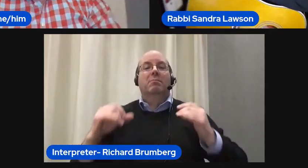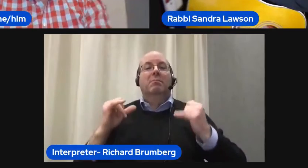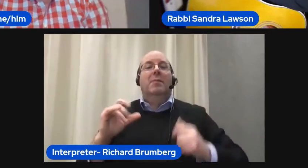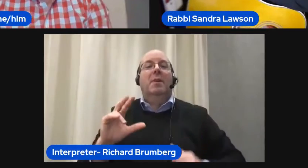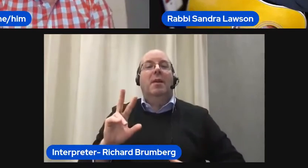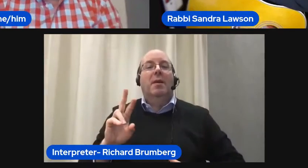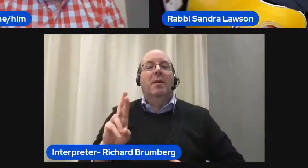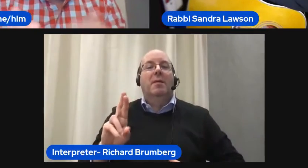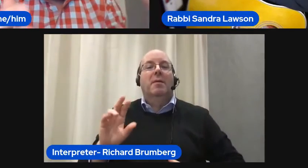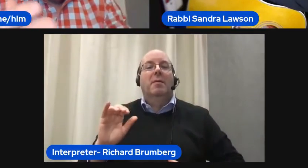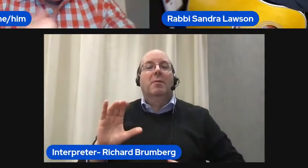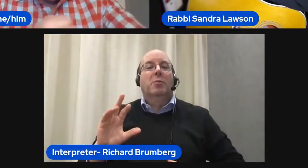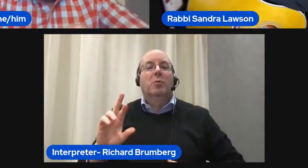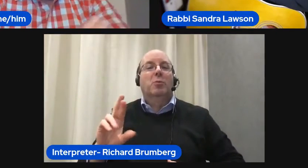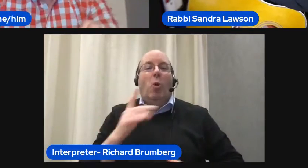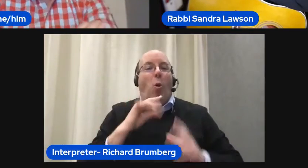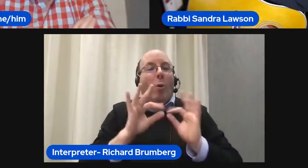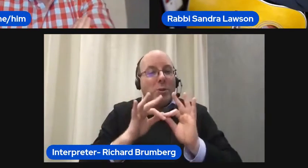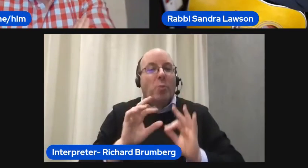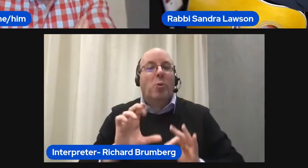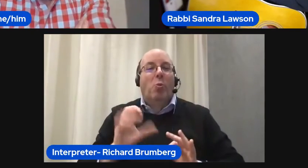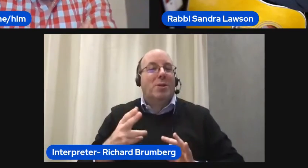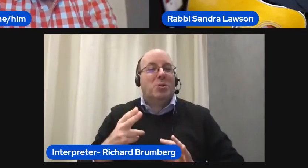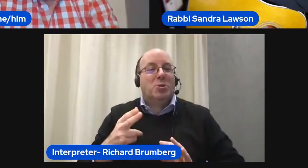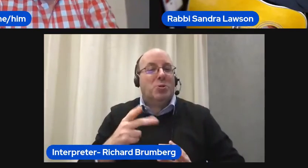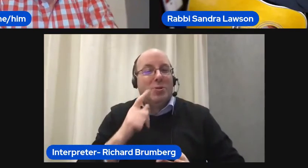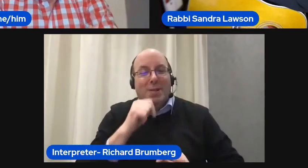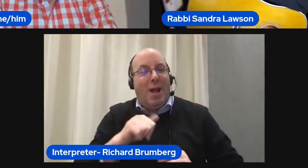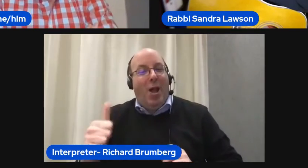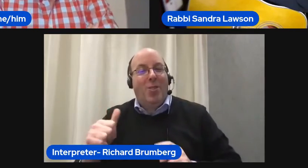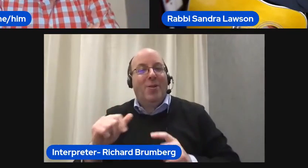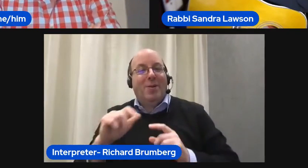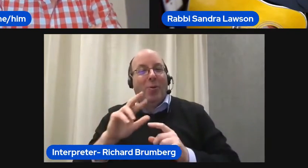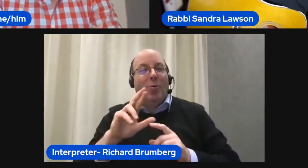Here you are. Oh, here's our interpreter.